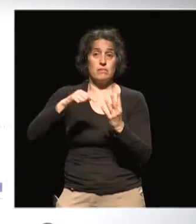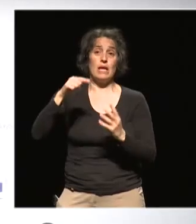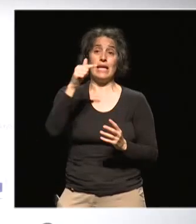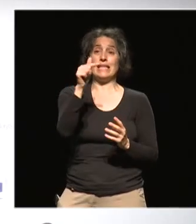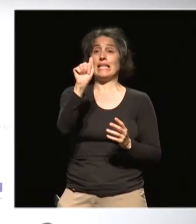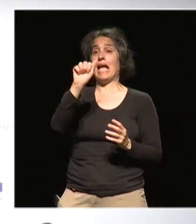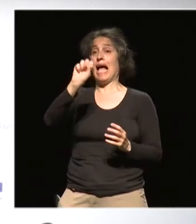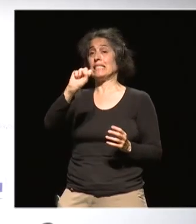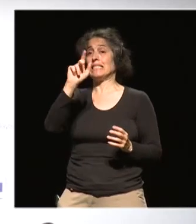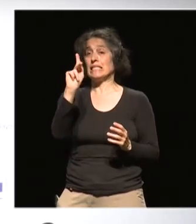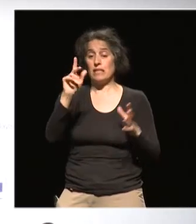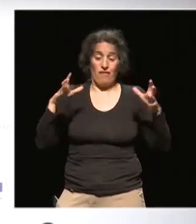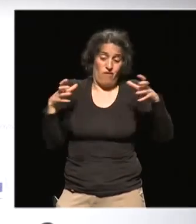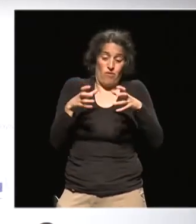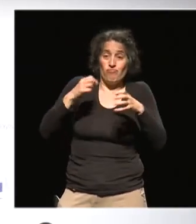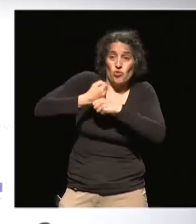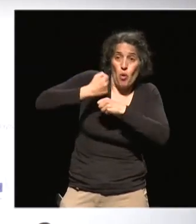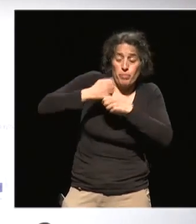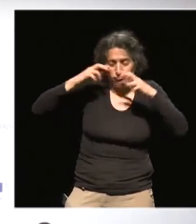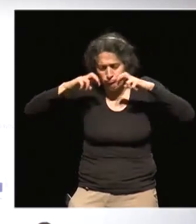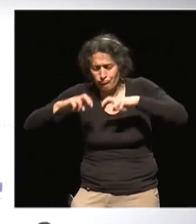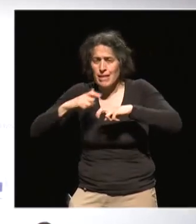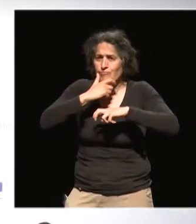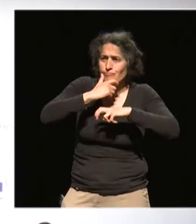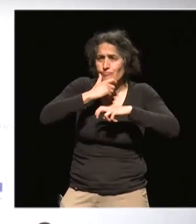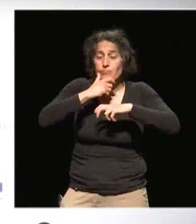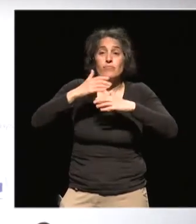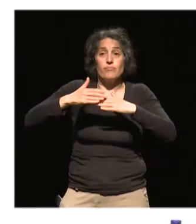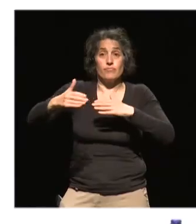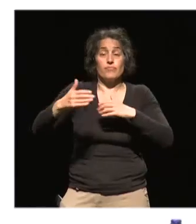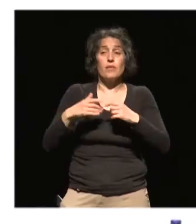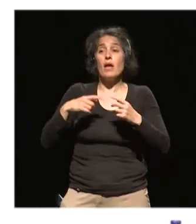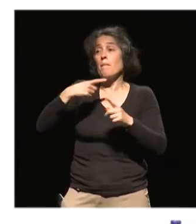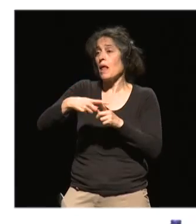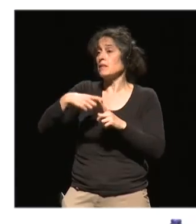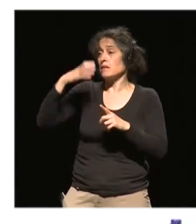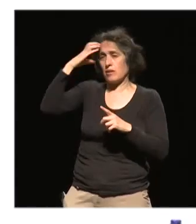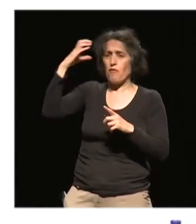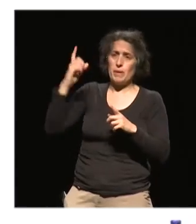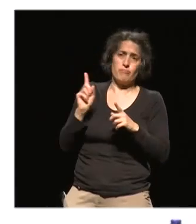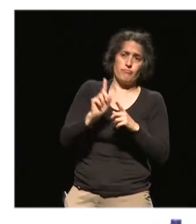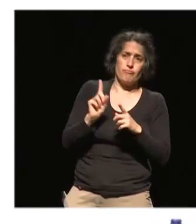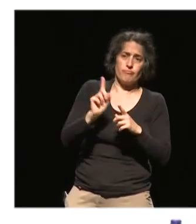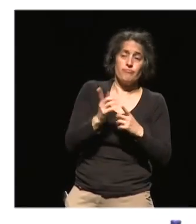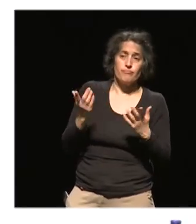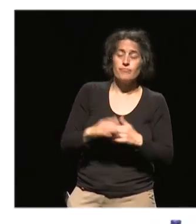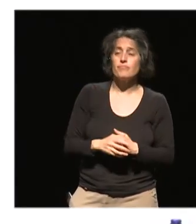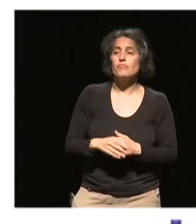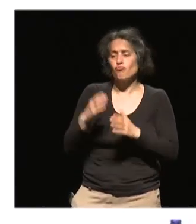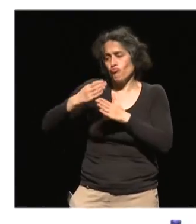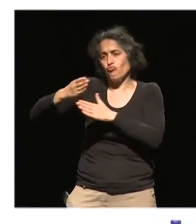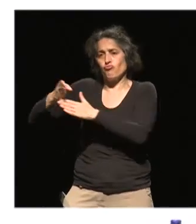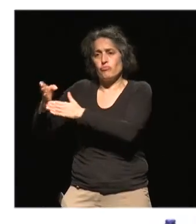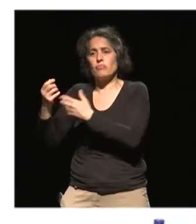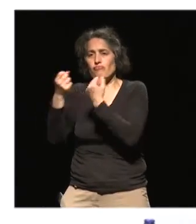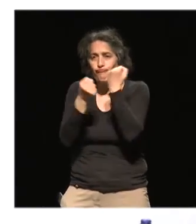and NGOs. And then we have different government representatives, of course, representing different sector interests. And that's